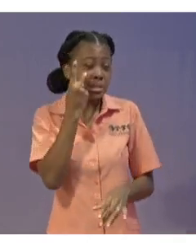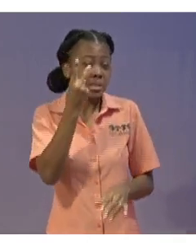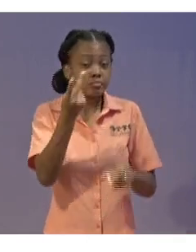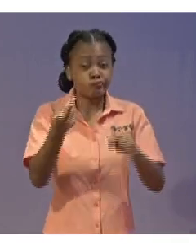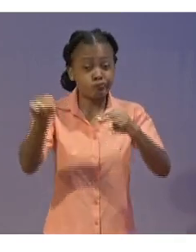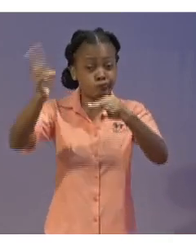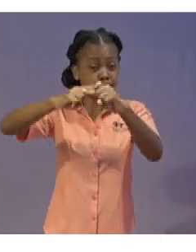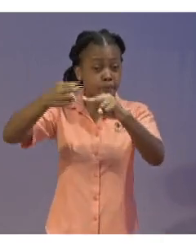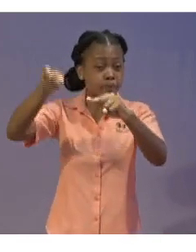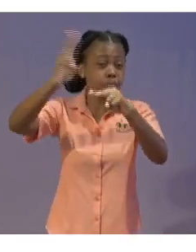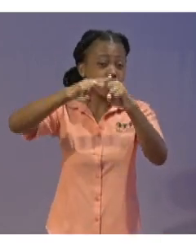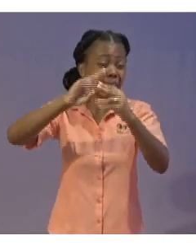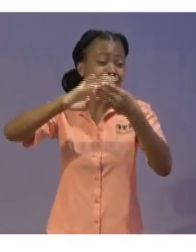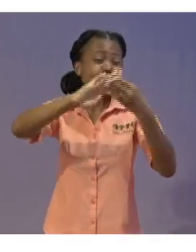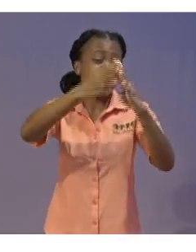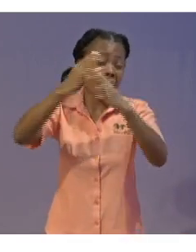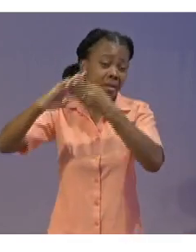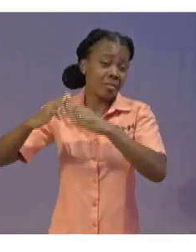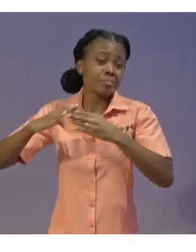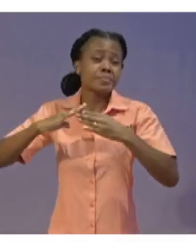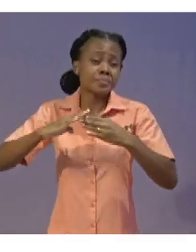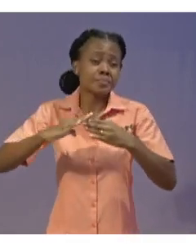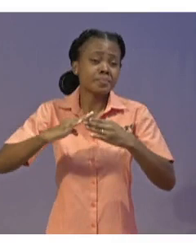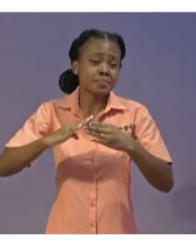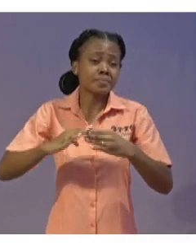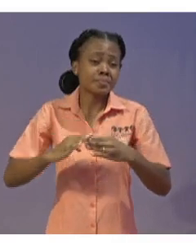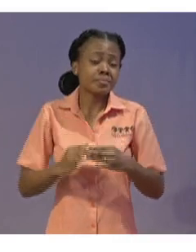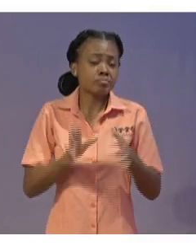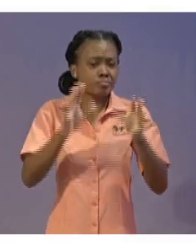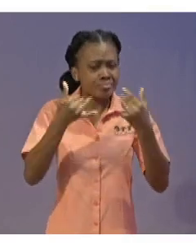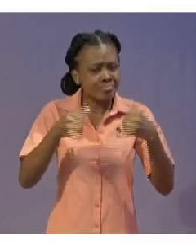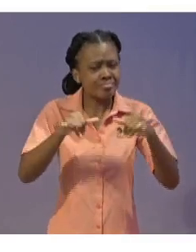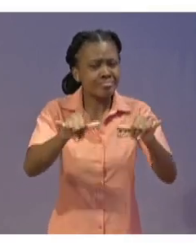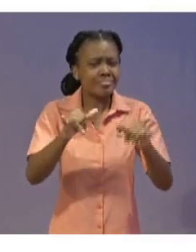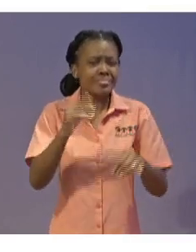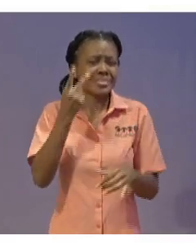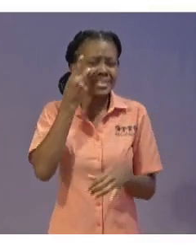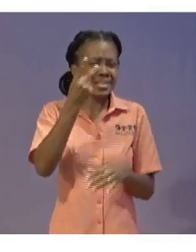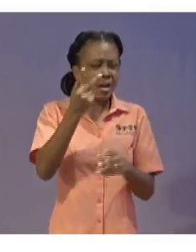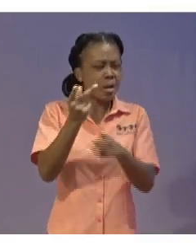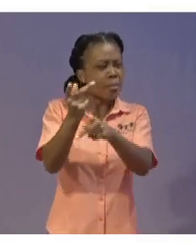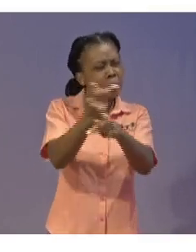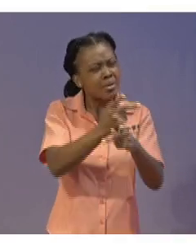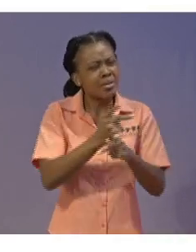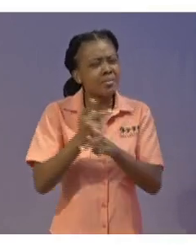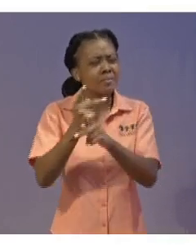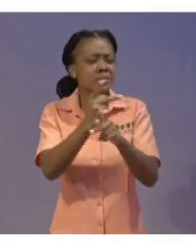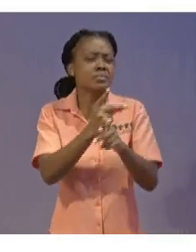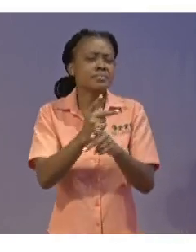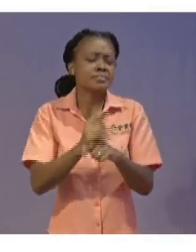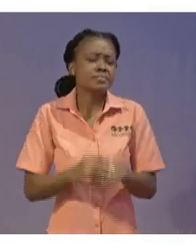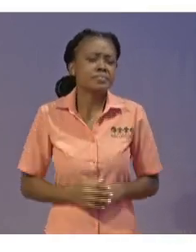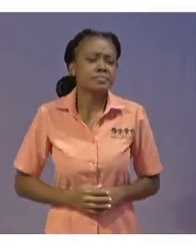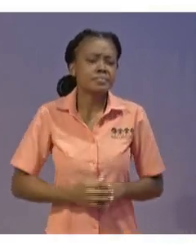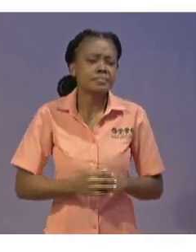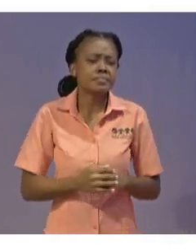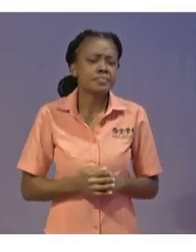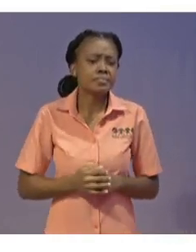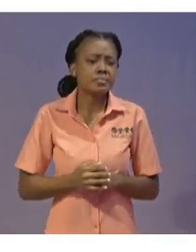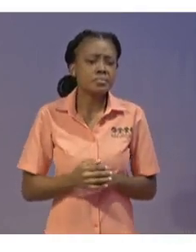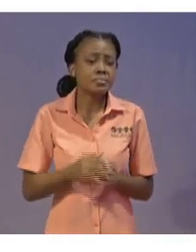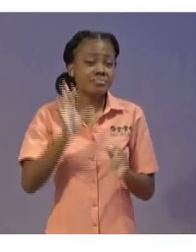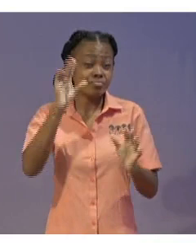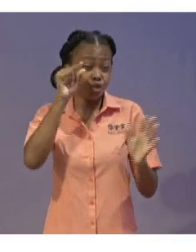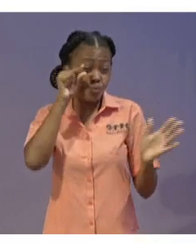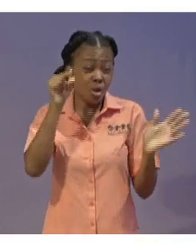transmissible Omicron variant, so we do need to continue to be on our guard. If we go to the next slide, we see that we're basically comparing the same